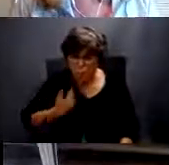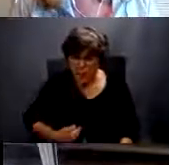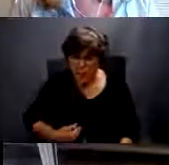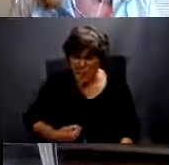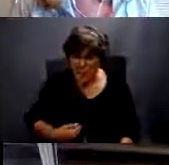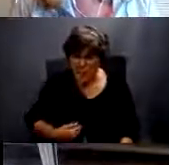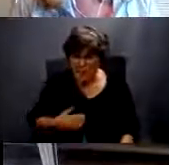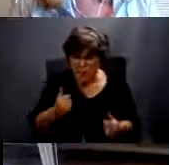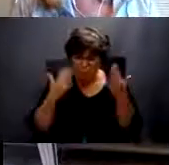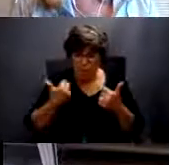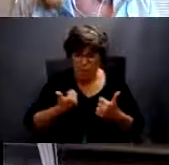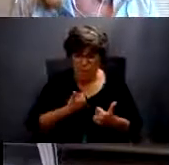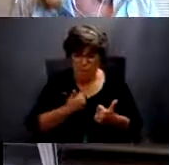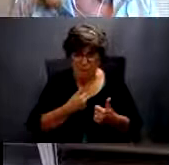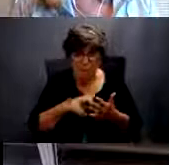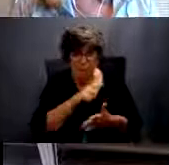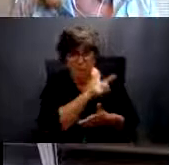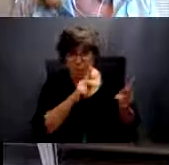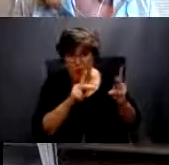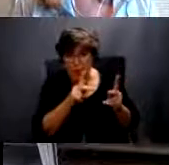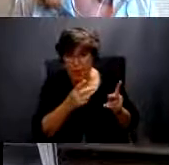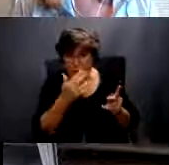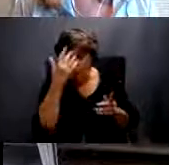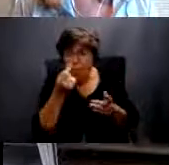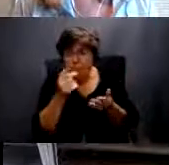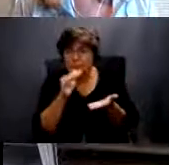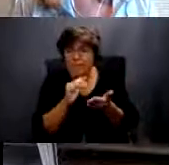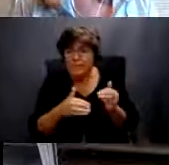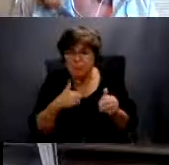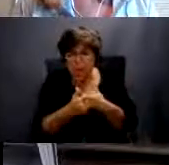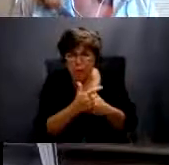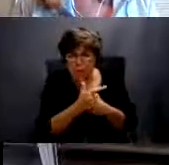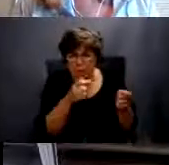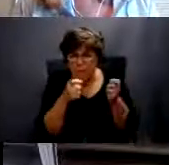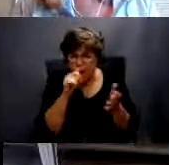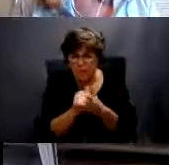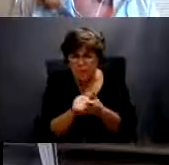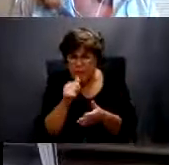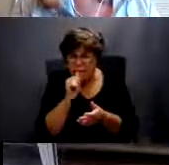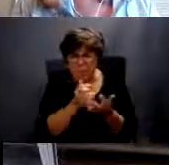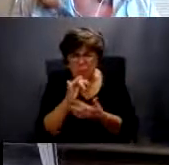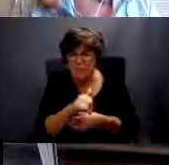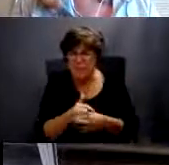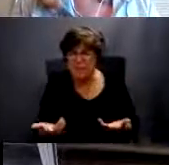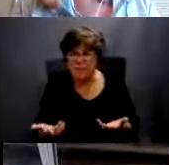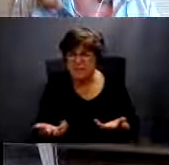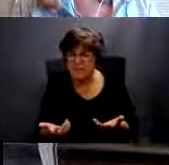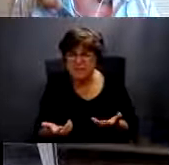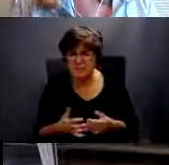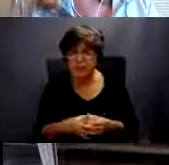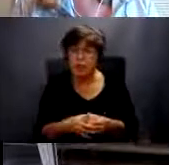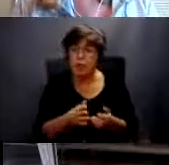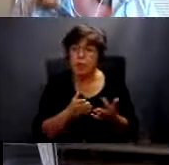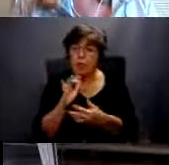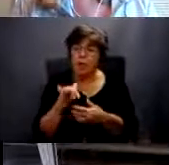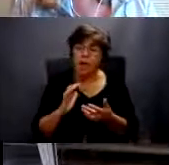and overwhelmed, what do other people do? How do parents manage this? As we went through that life